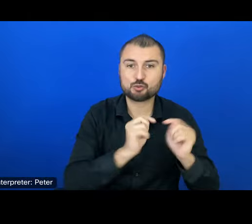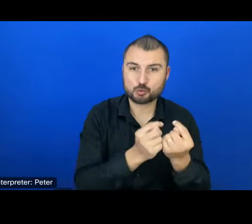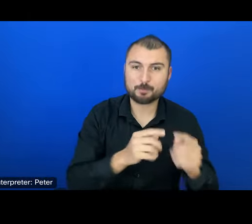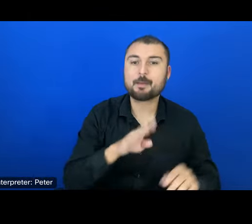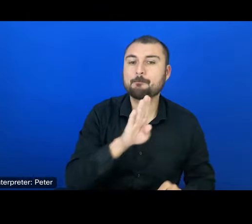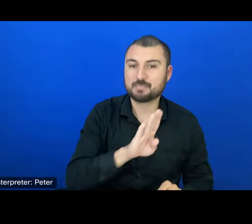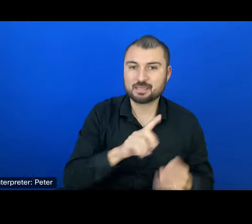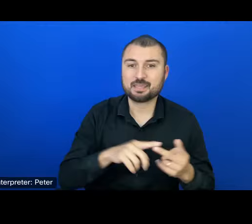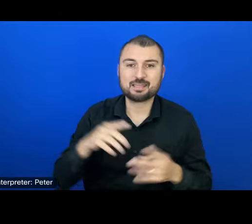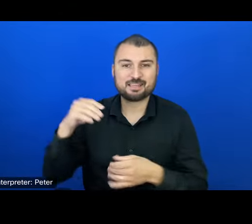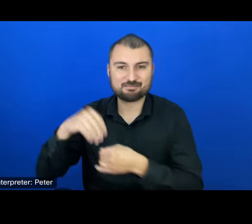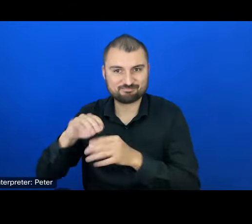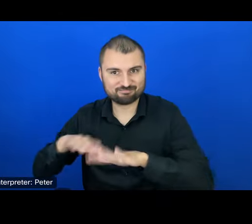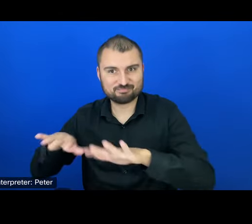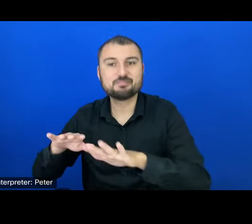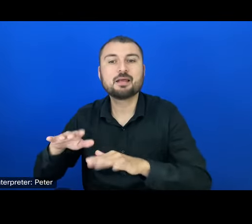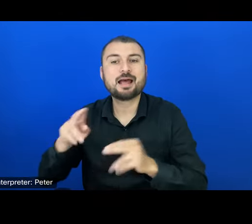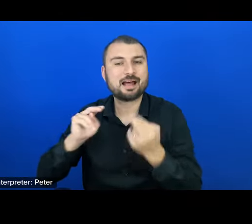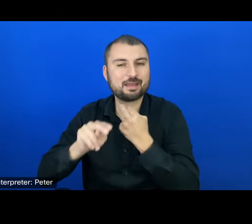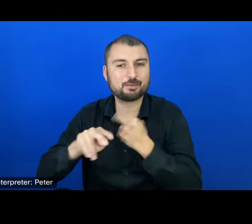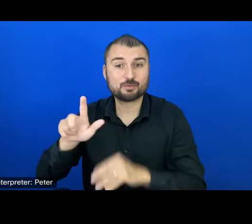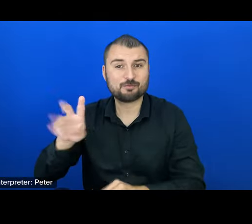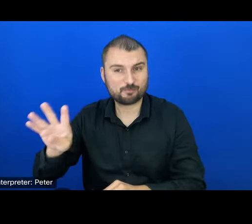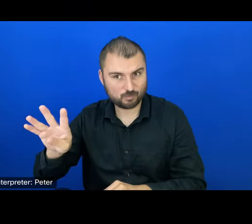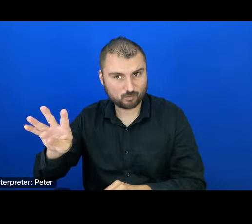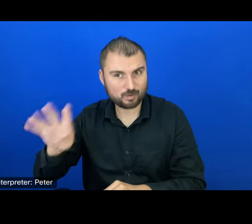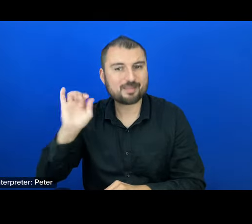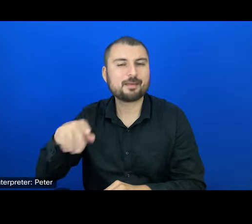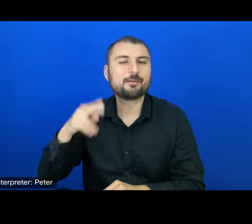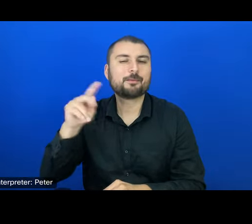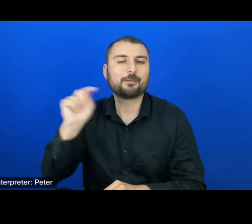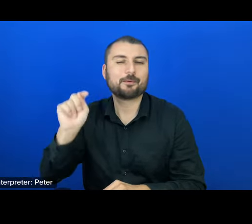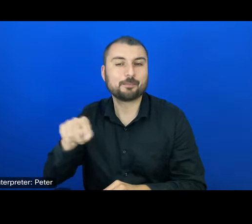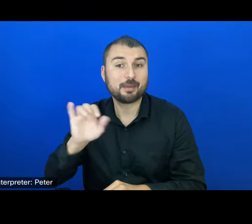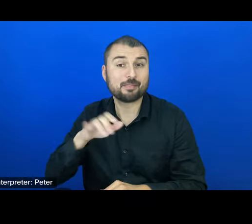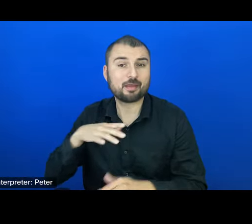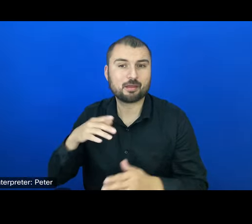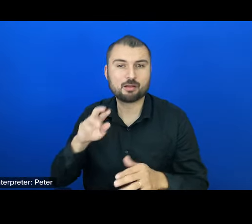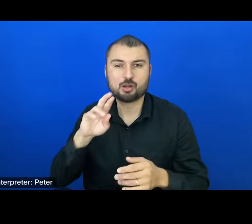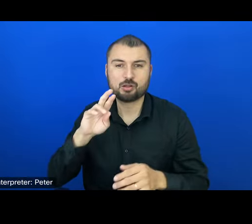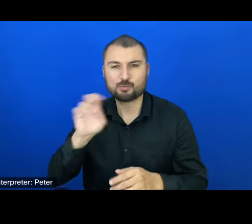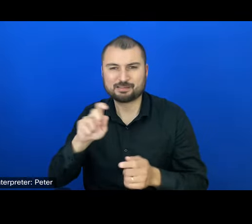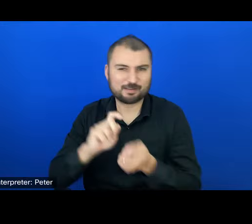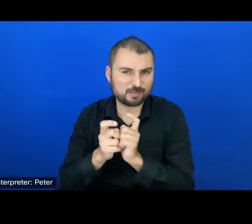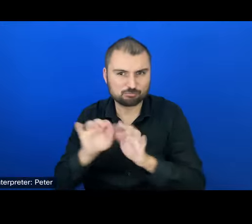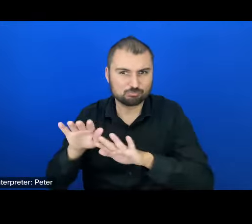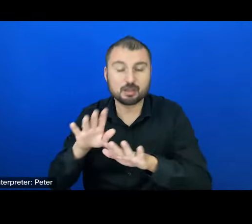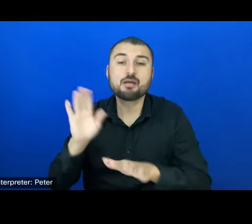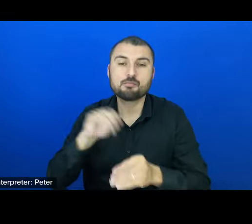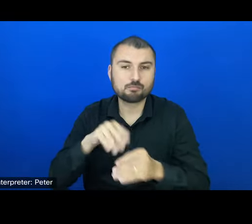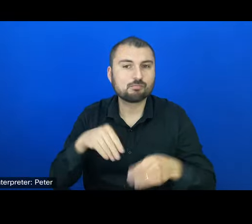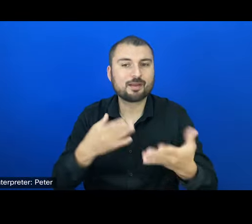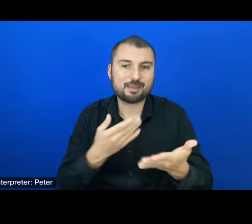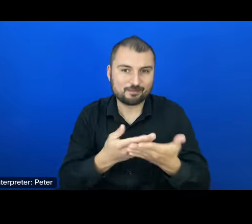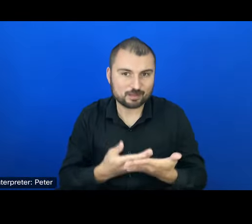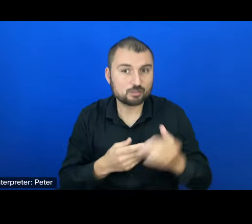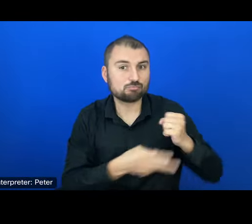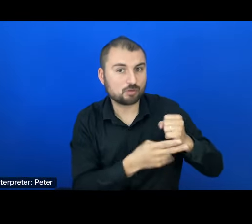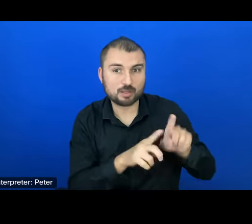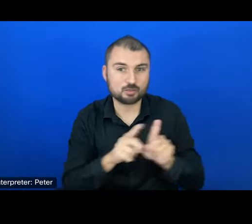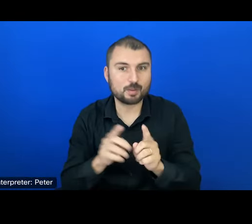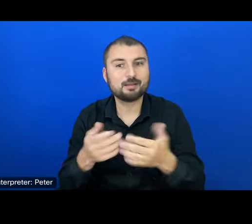on Highway 24 in Topeka. That reconfiguration provides more secure evidence storage and segregated